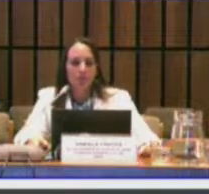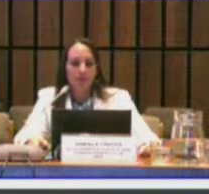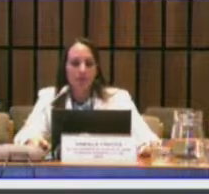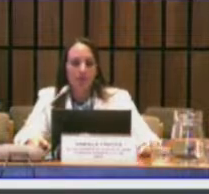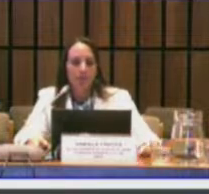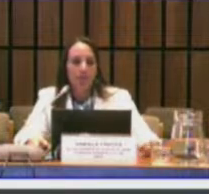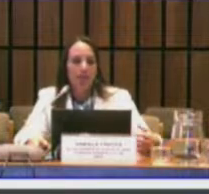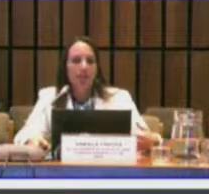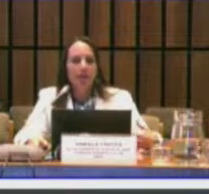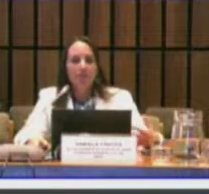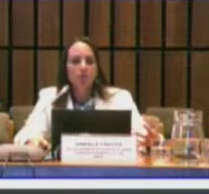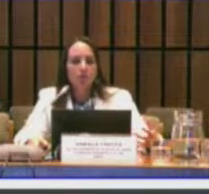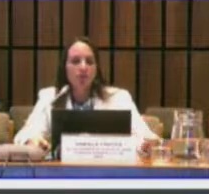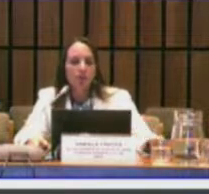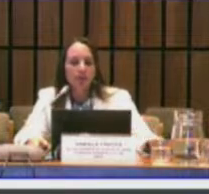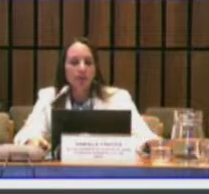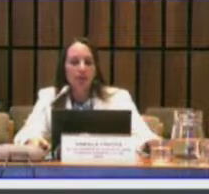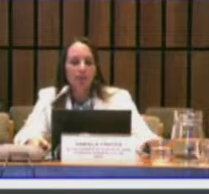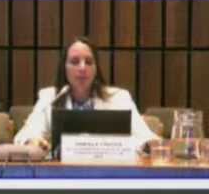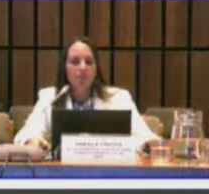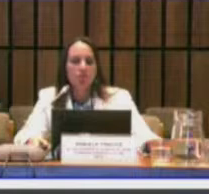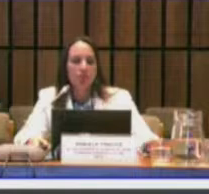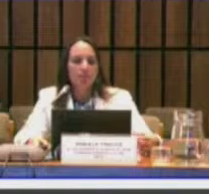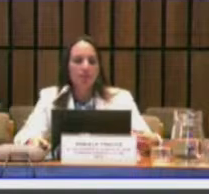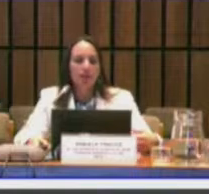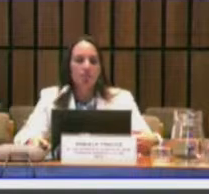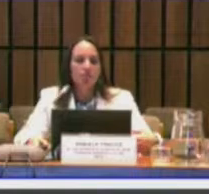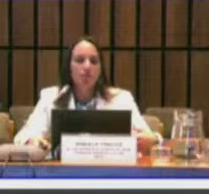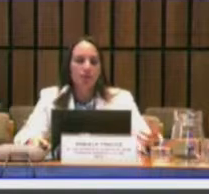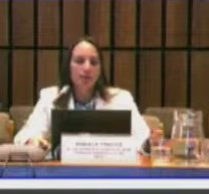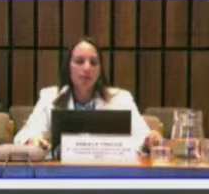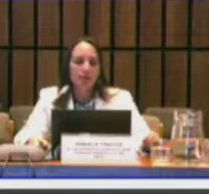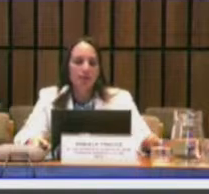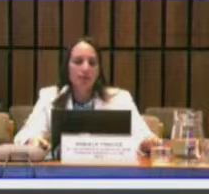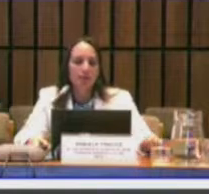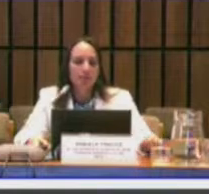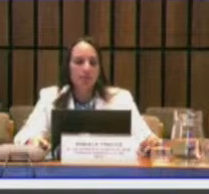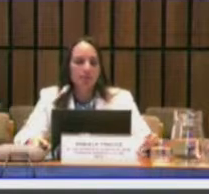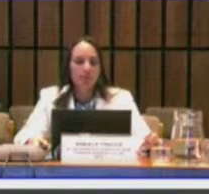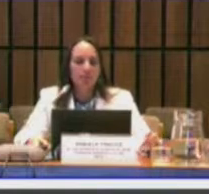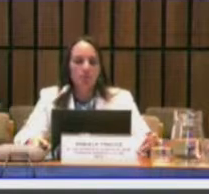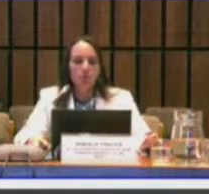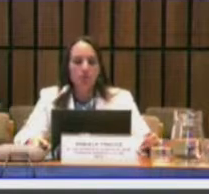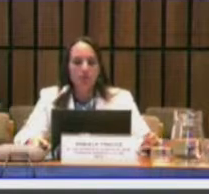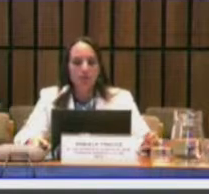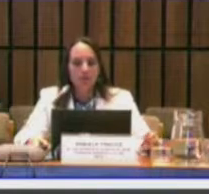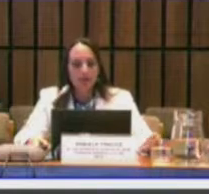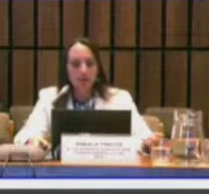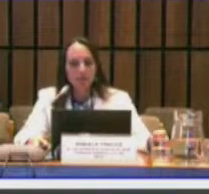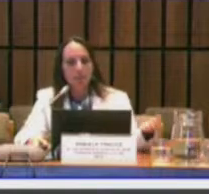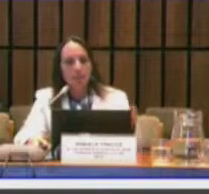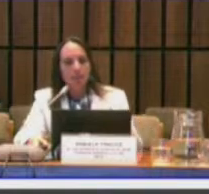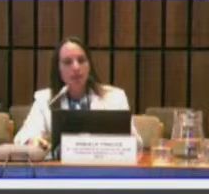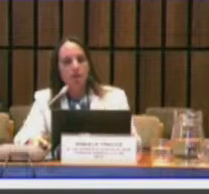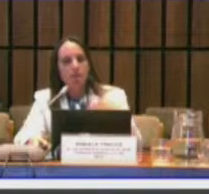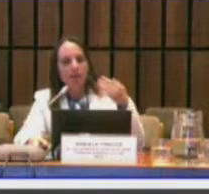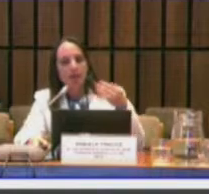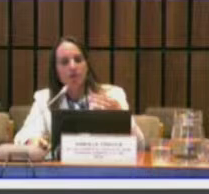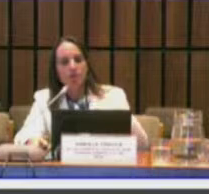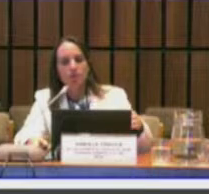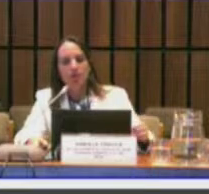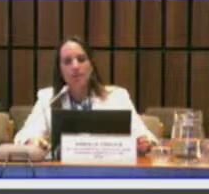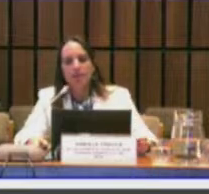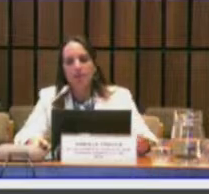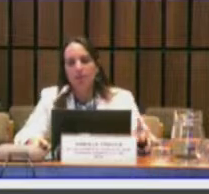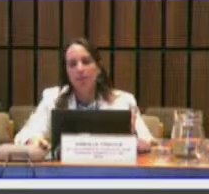segregated by socioeconomic origin of parents. This shows the segregation according to